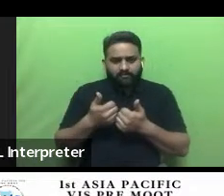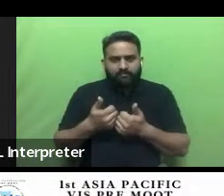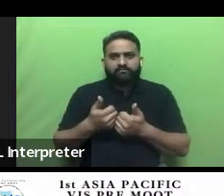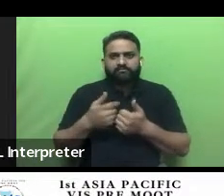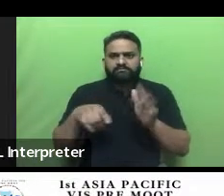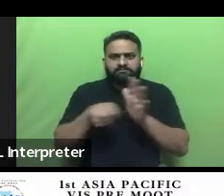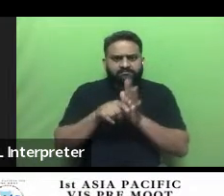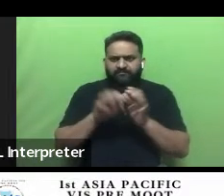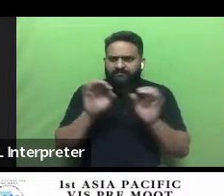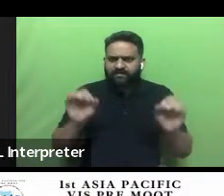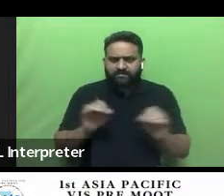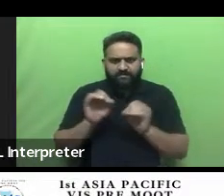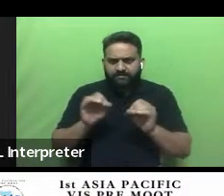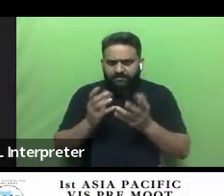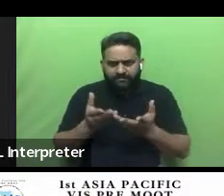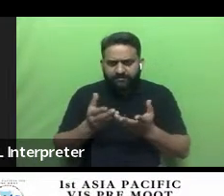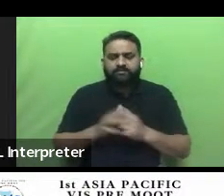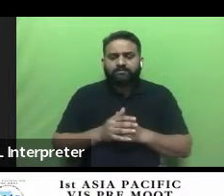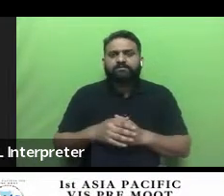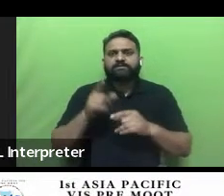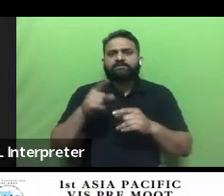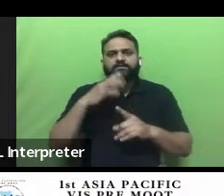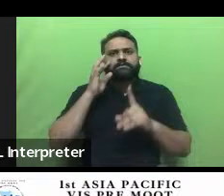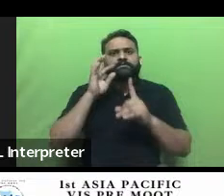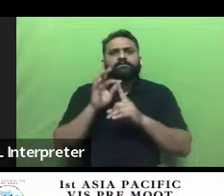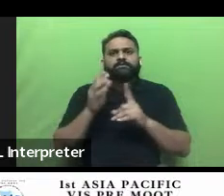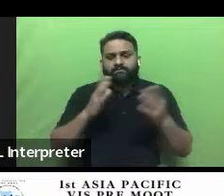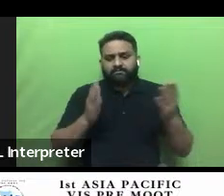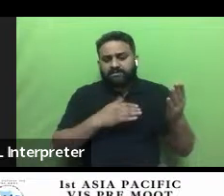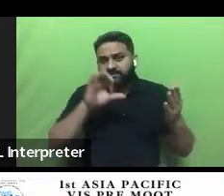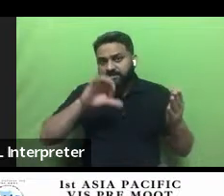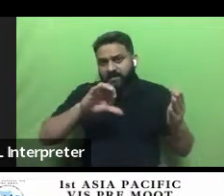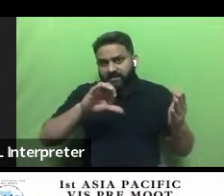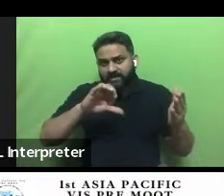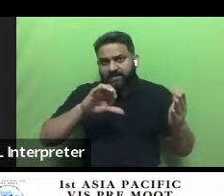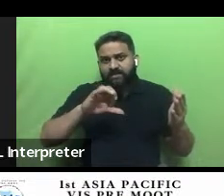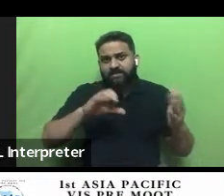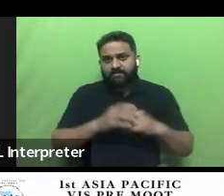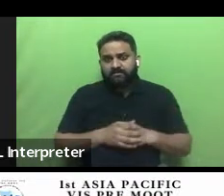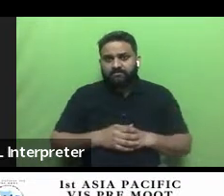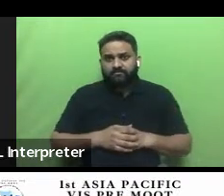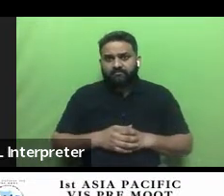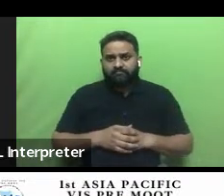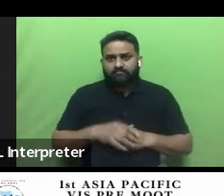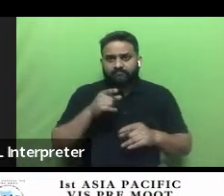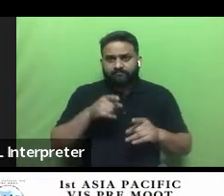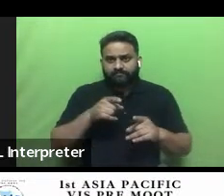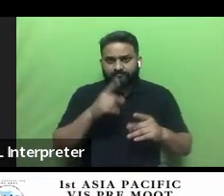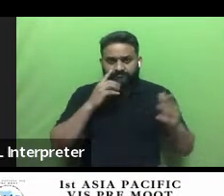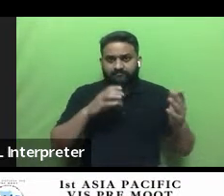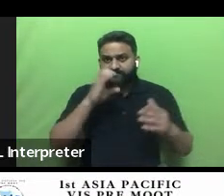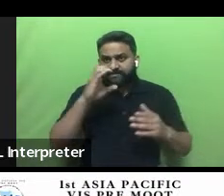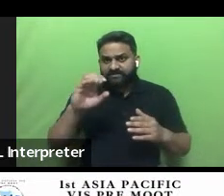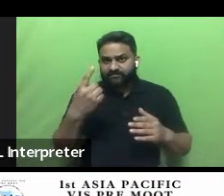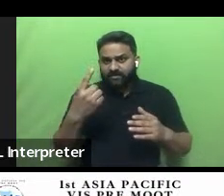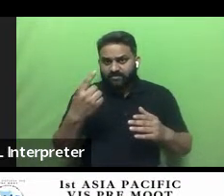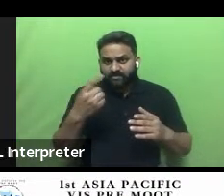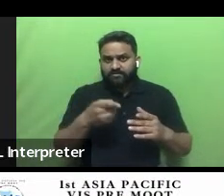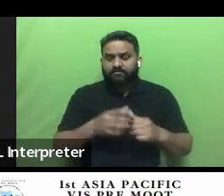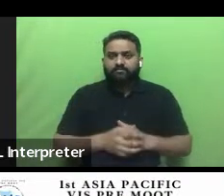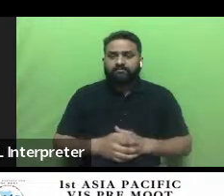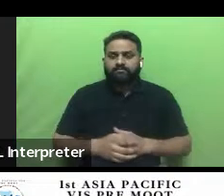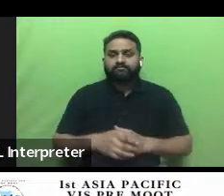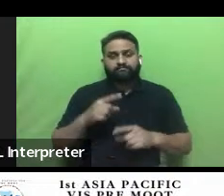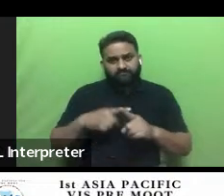even being returned. This is evidenced on page 9 of the bundle, which is Exhibit C1. So also,